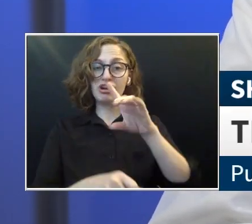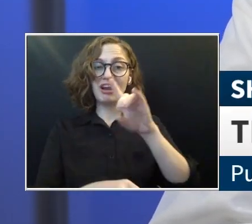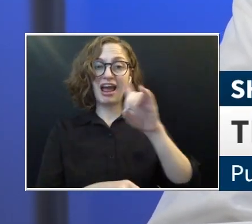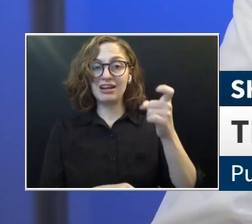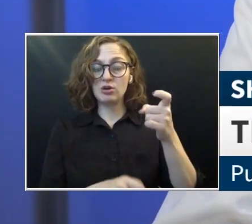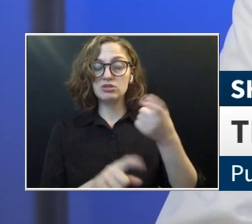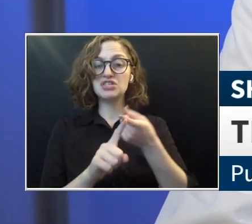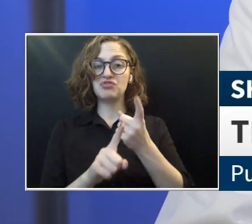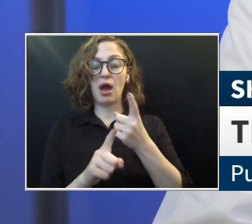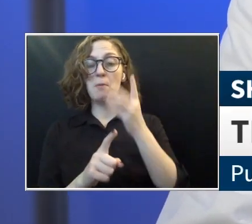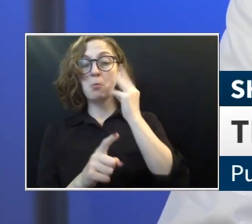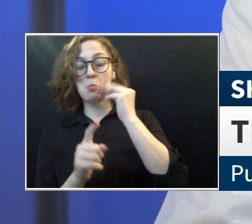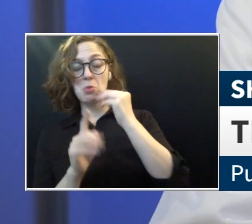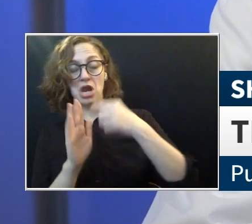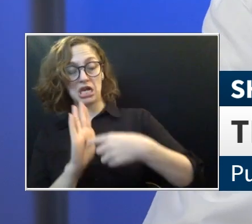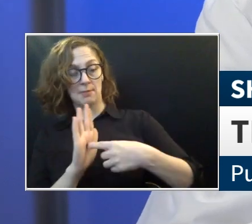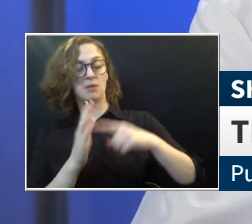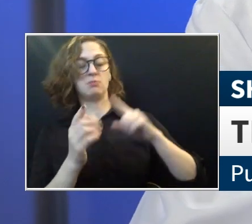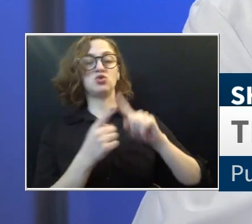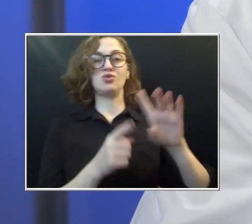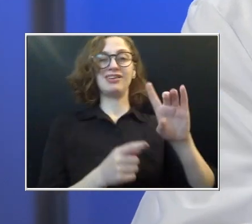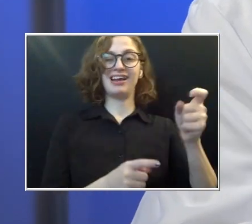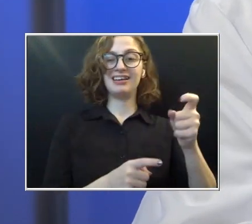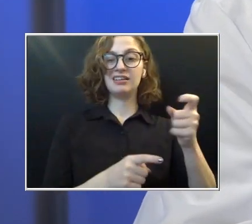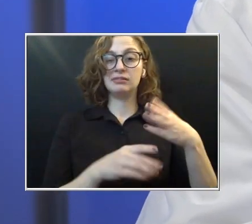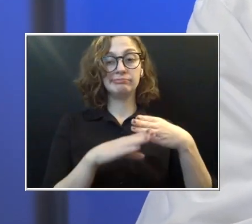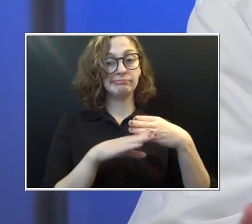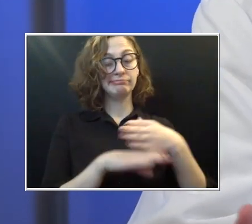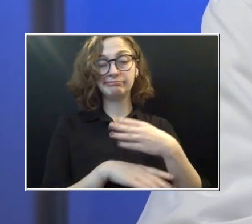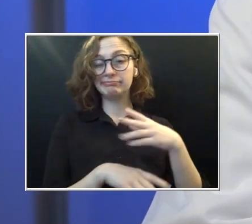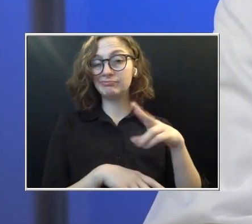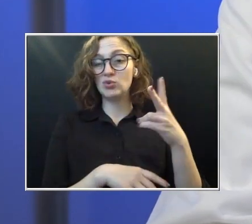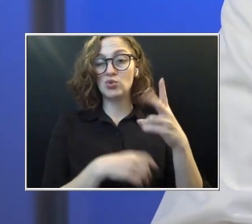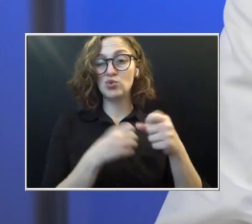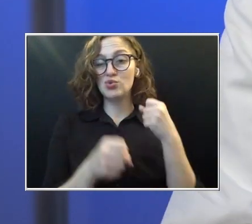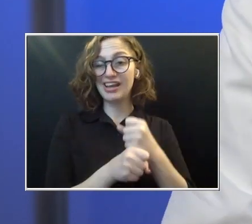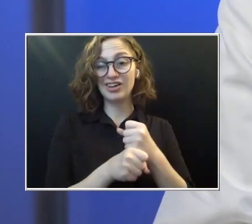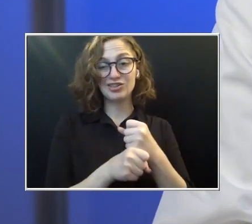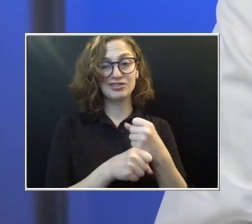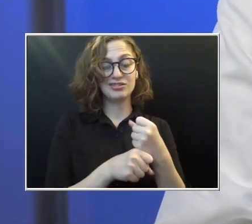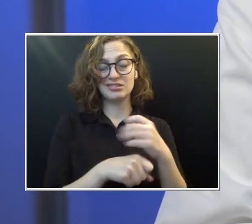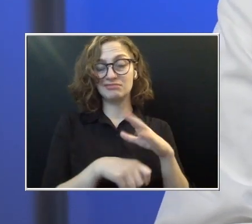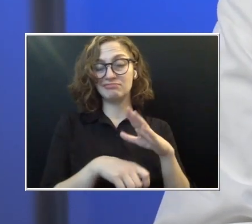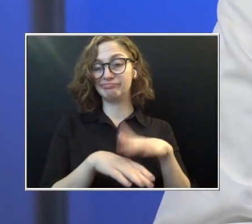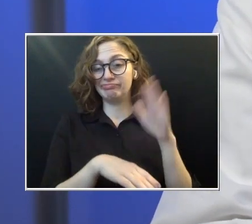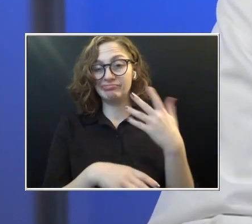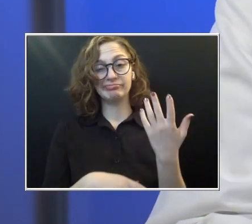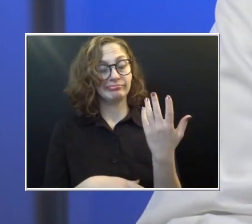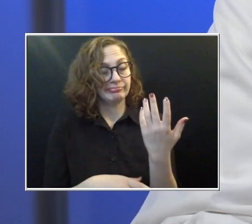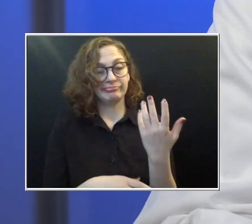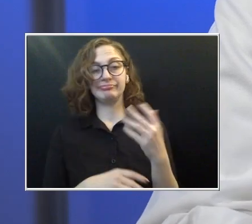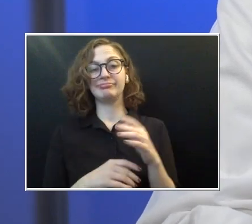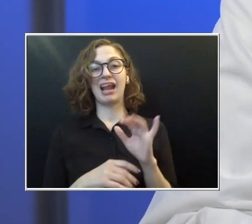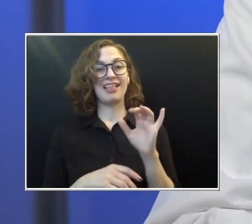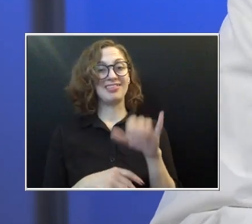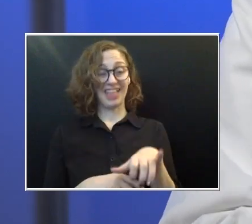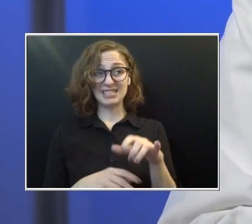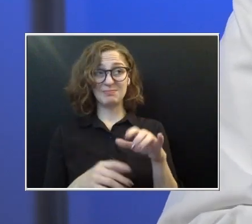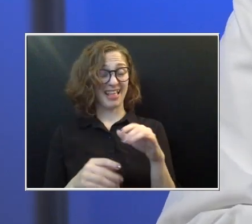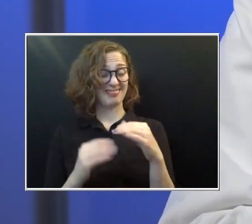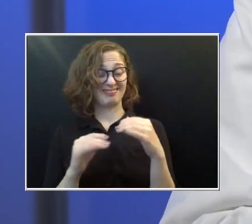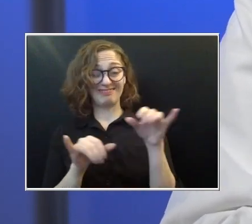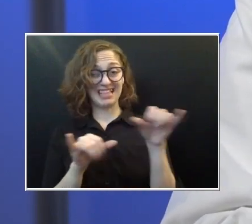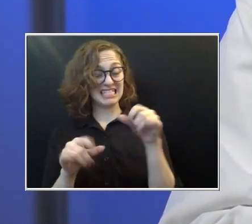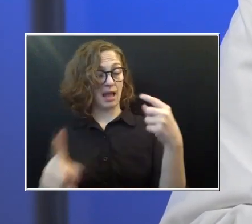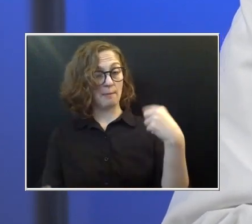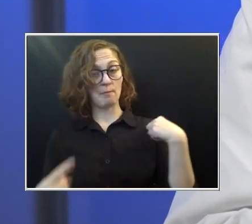years. And that's not changed despite education and outreach in probably 20+ years. And part of it is the symptoms that folks have